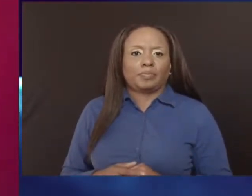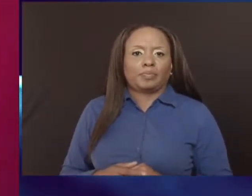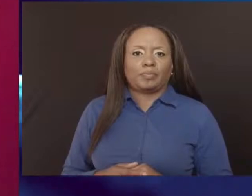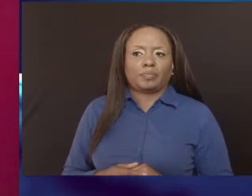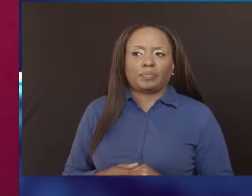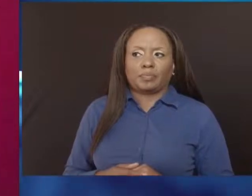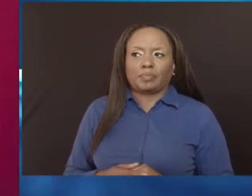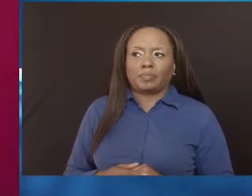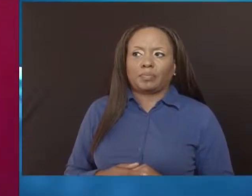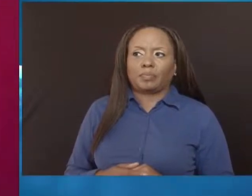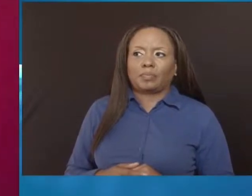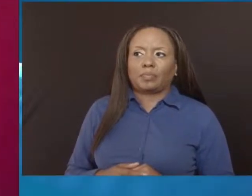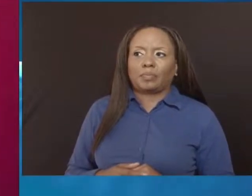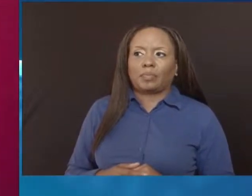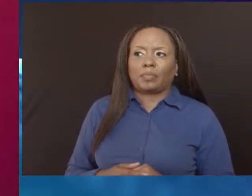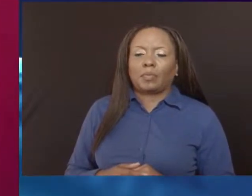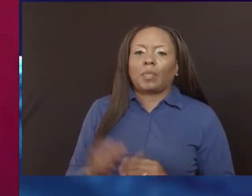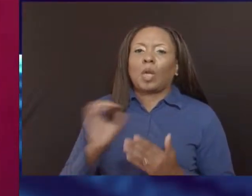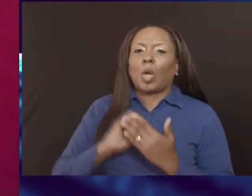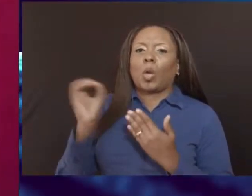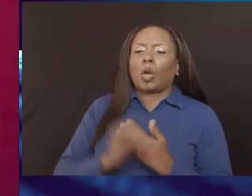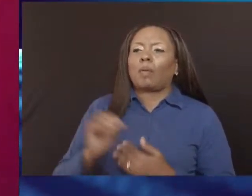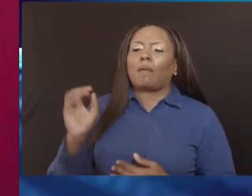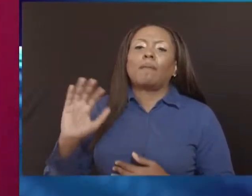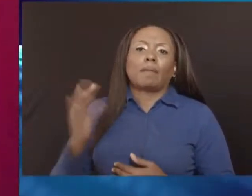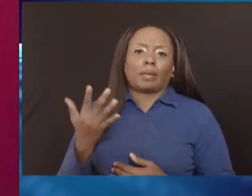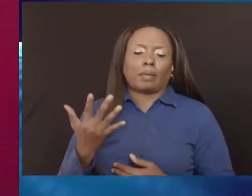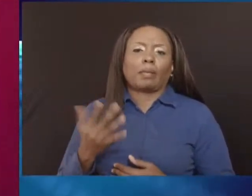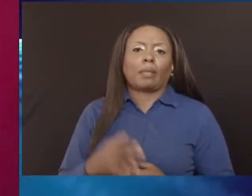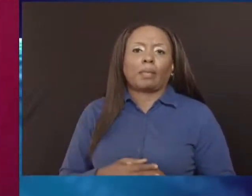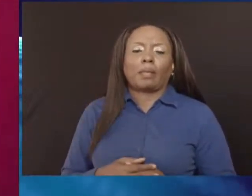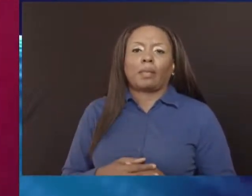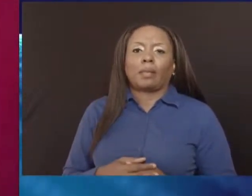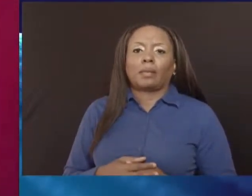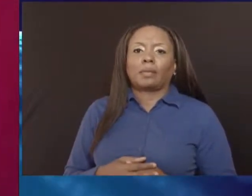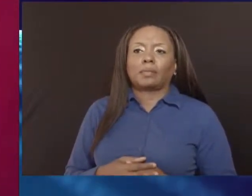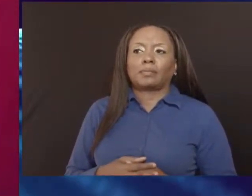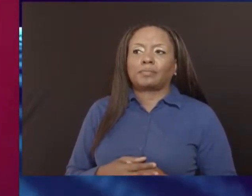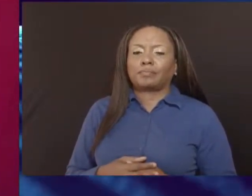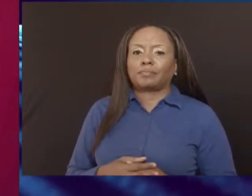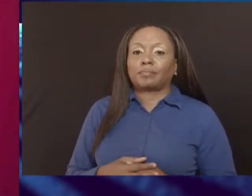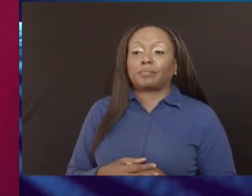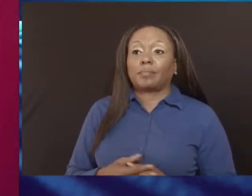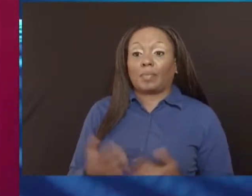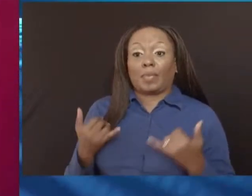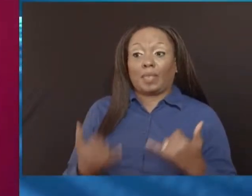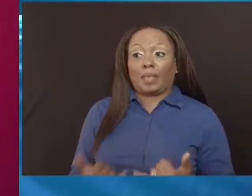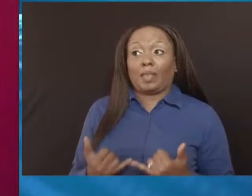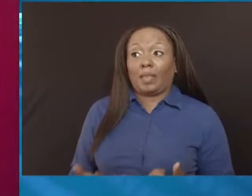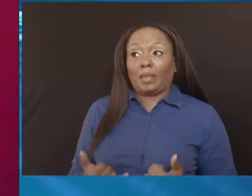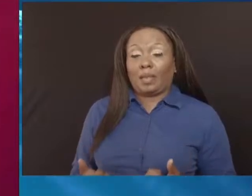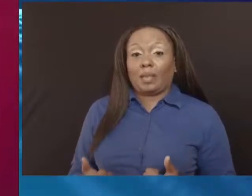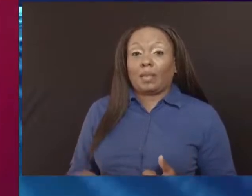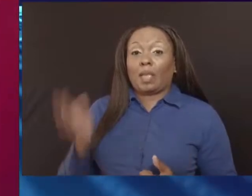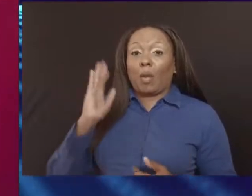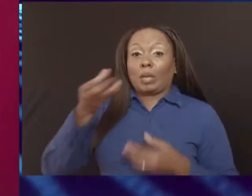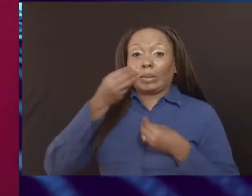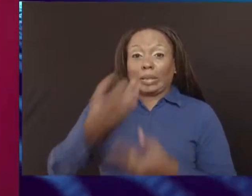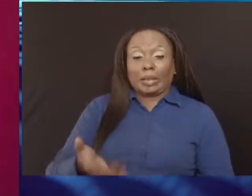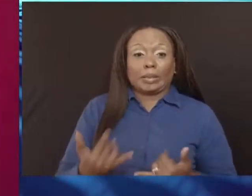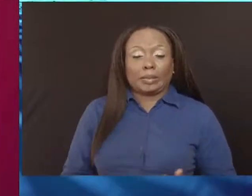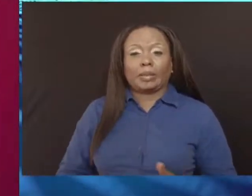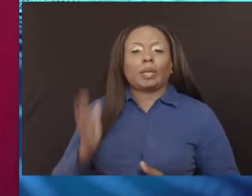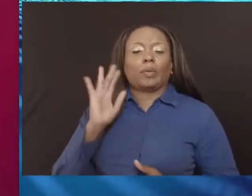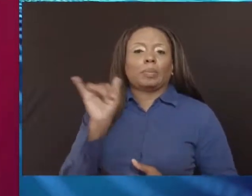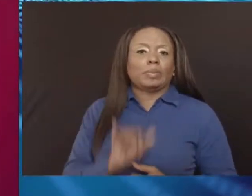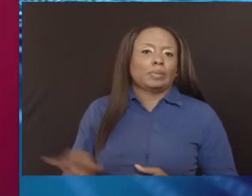the 5th of October. And there's no doubt that the number for today, which will come out much later today, is probably going